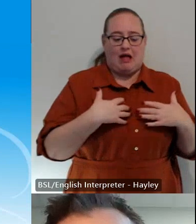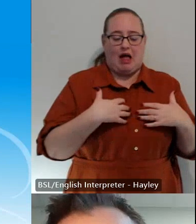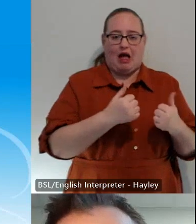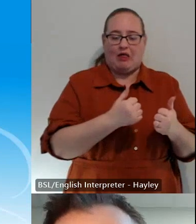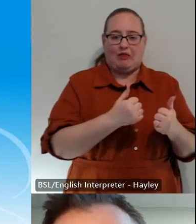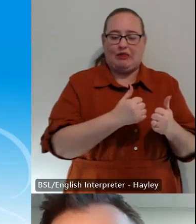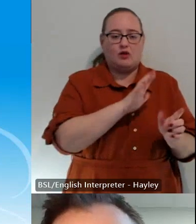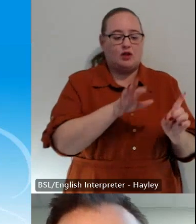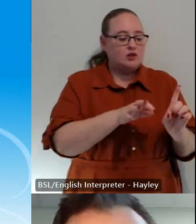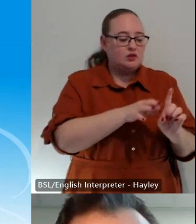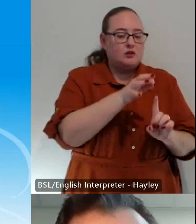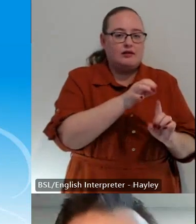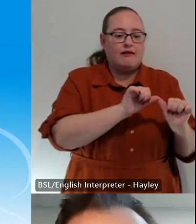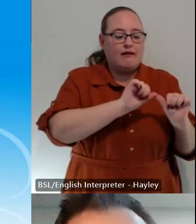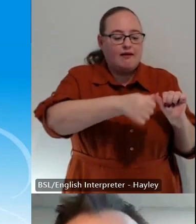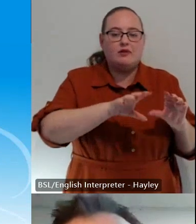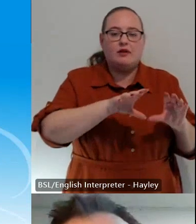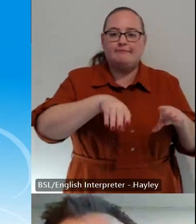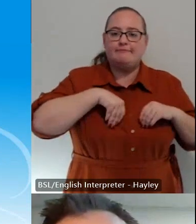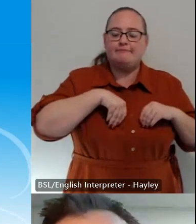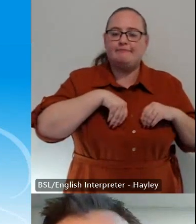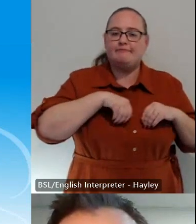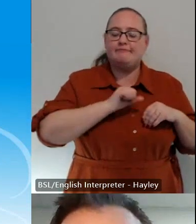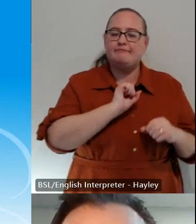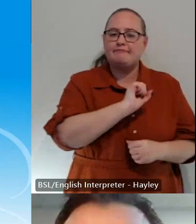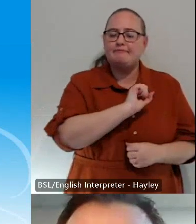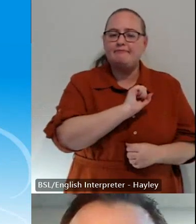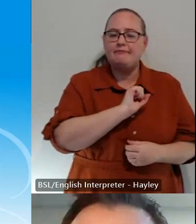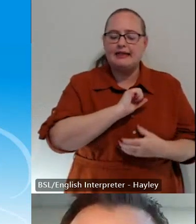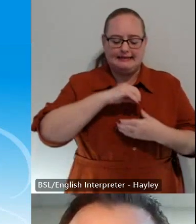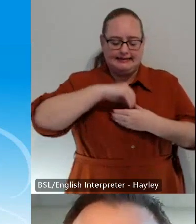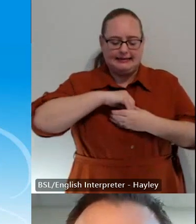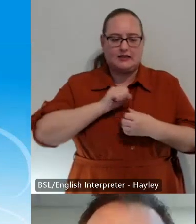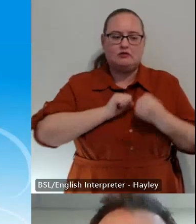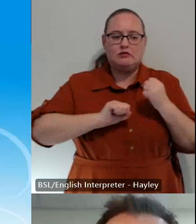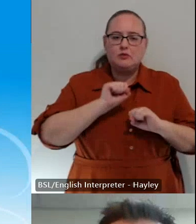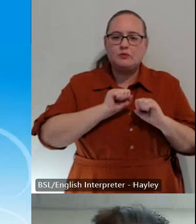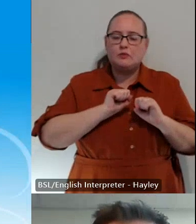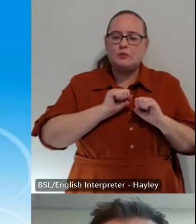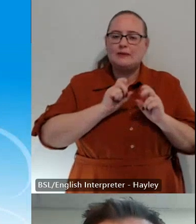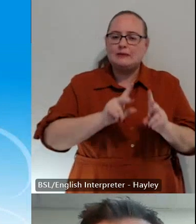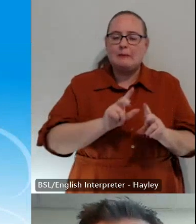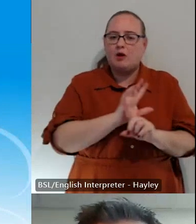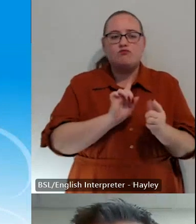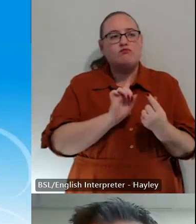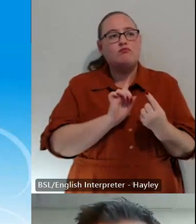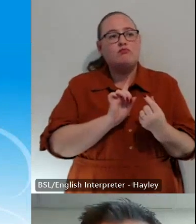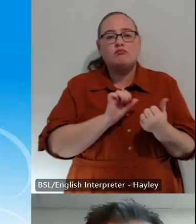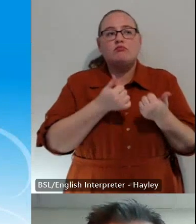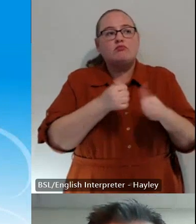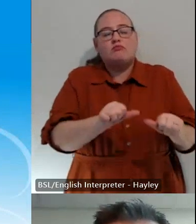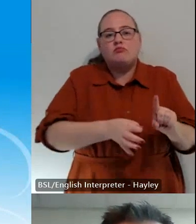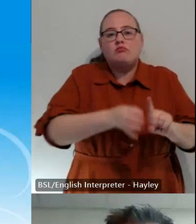have these sorts of robust characteristics. But one important point to make is that children do respond extremely well to